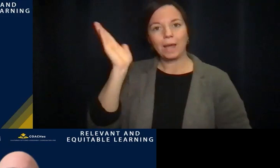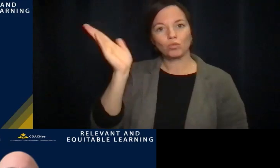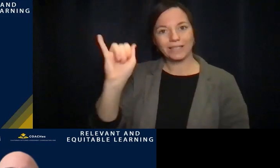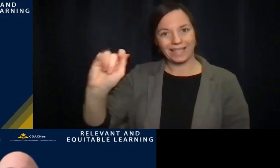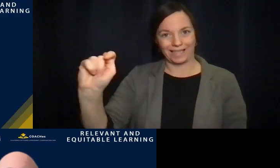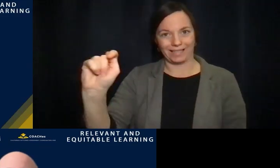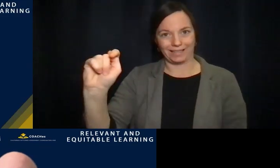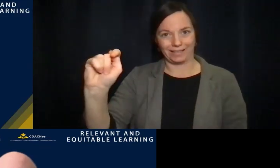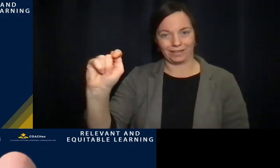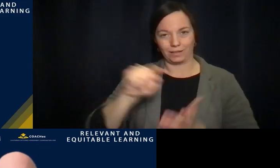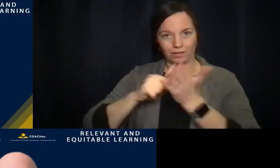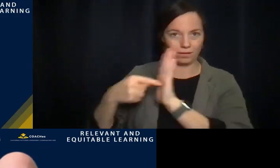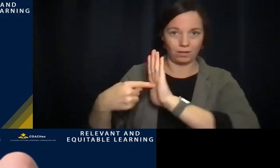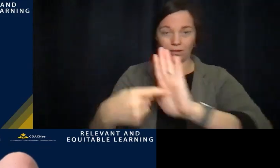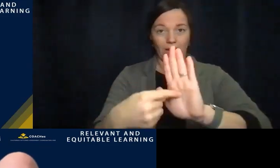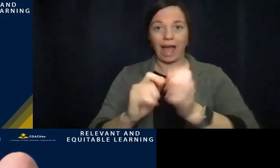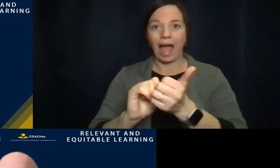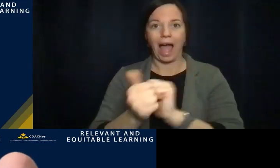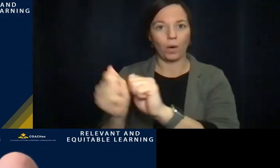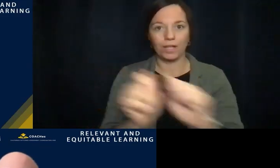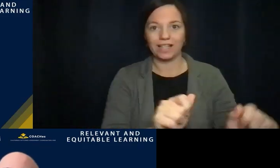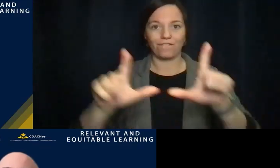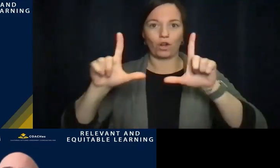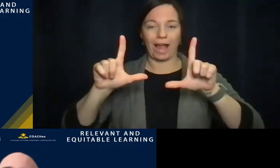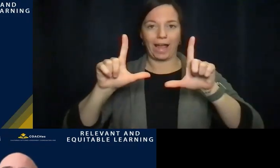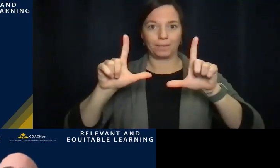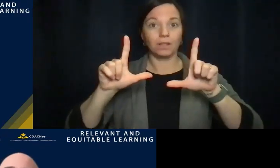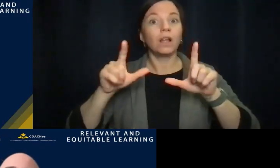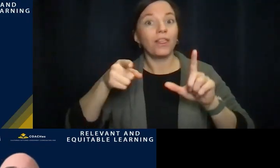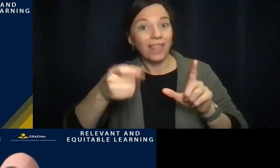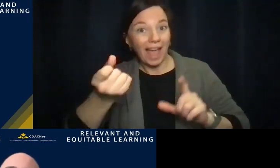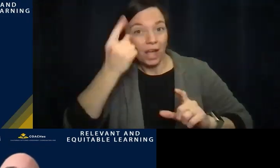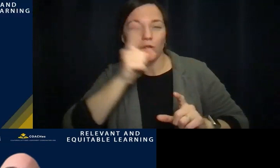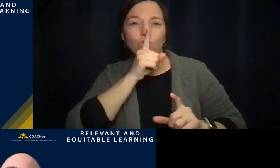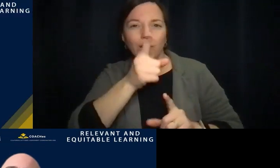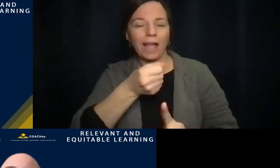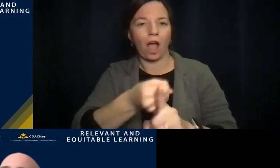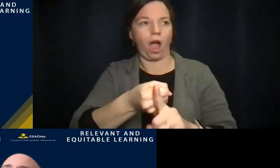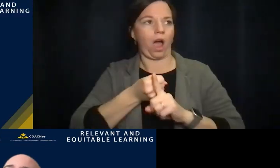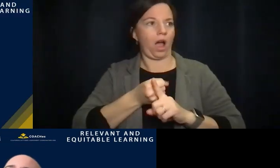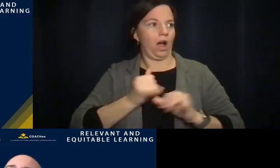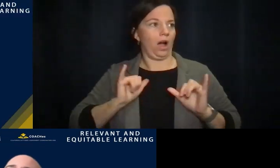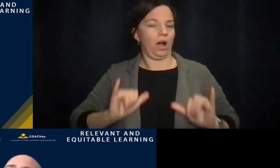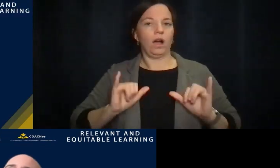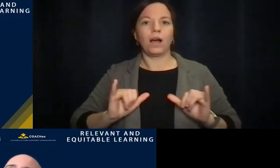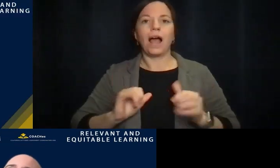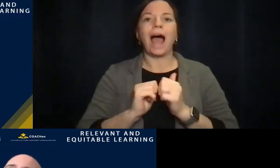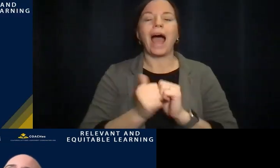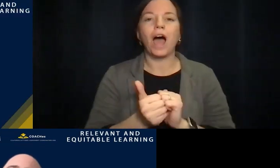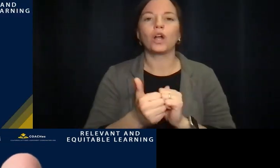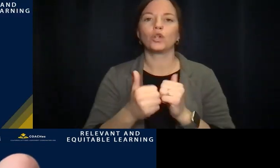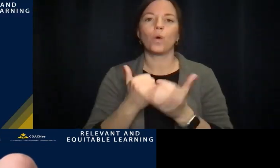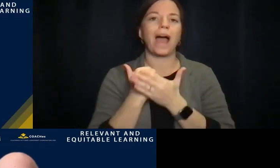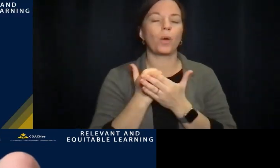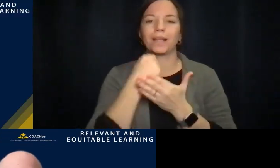framed? And is it framed in a way that's really impactful? I think, how does it help you tell the story? I think the data is always going